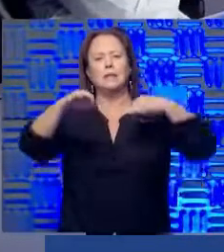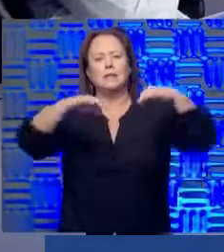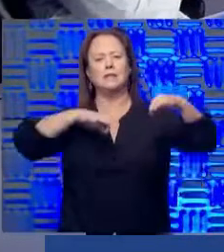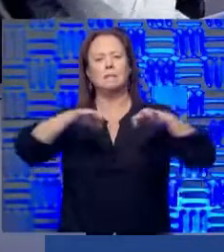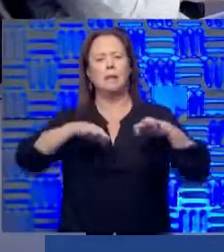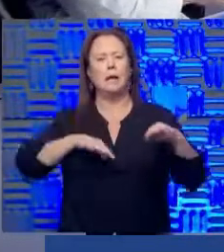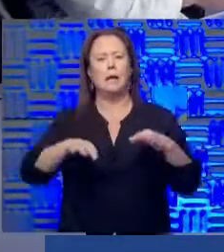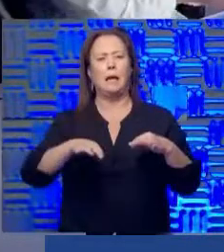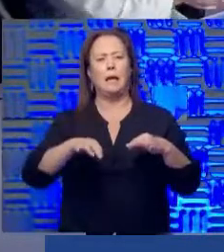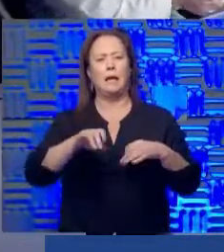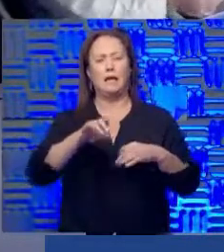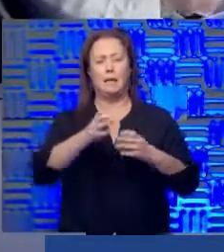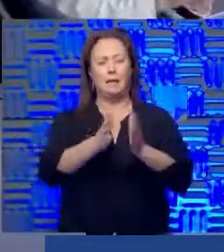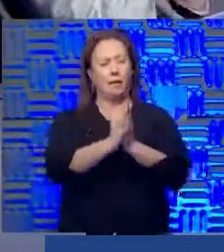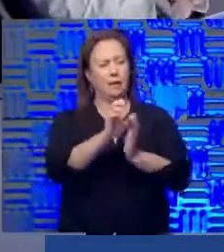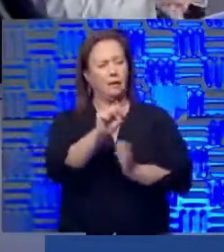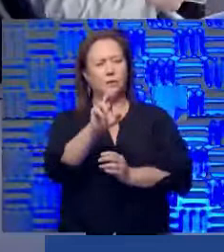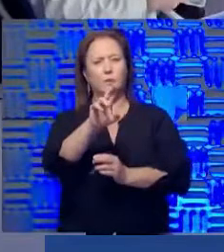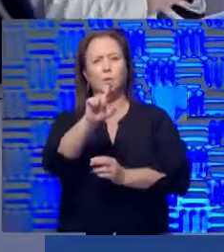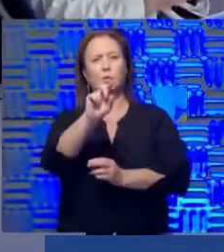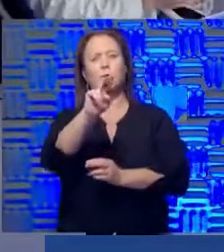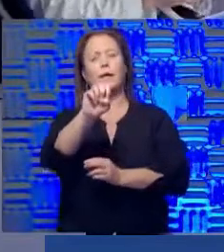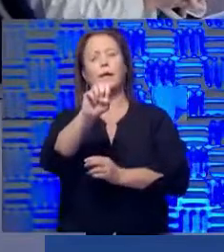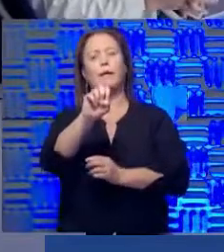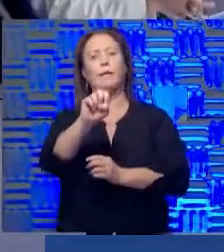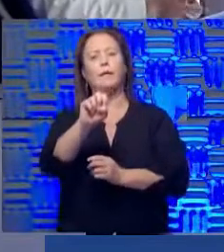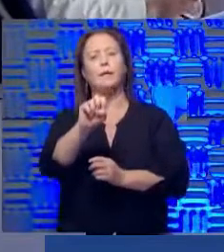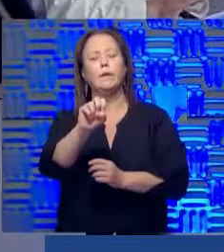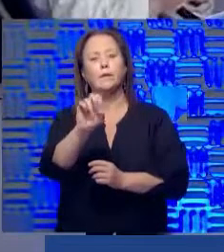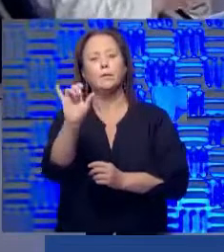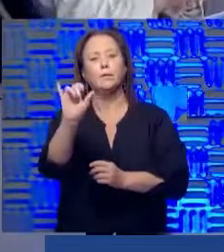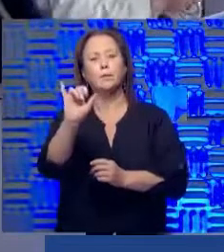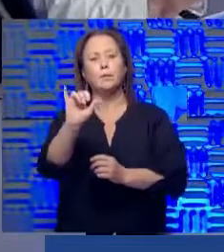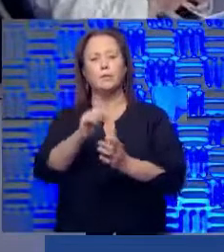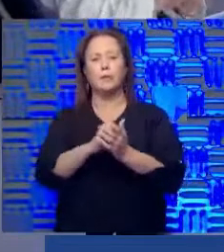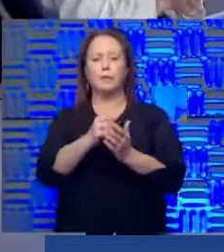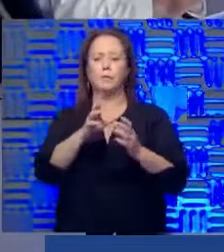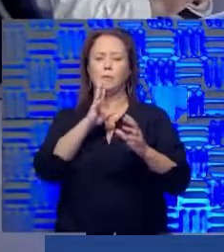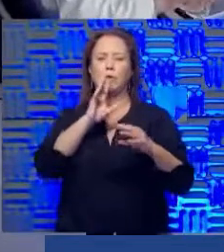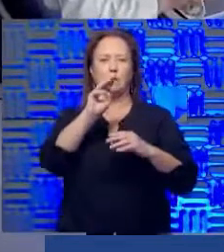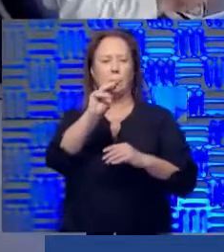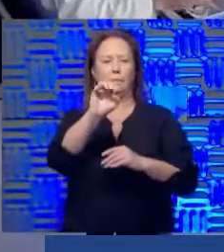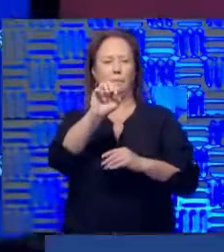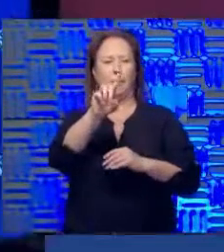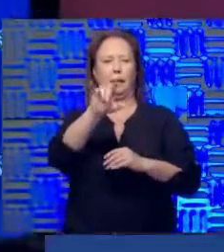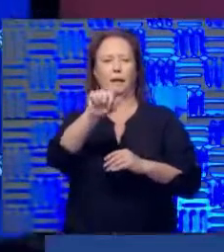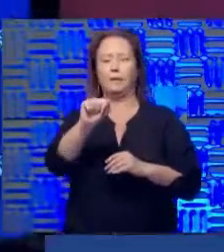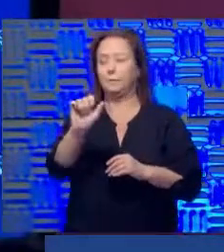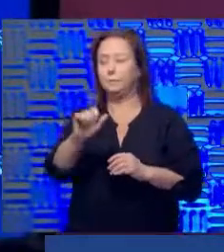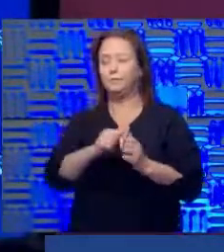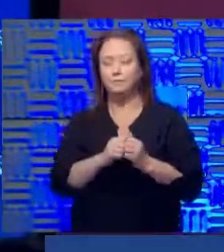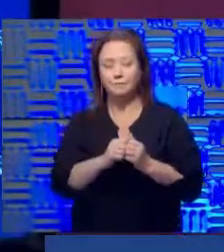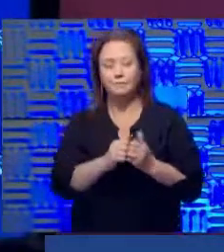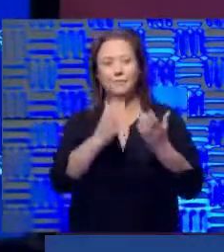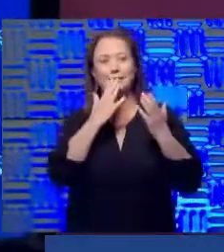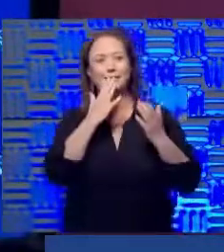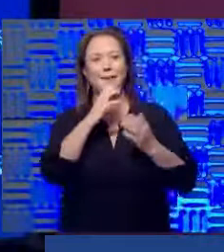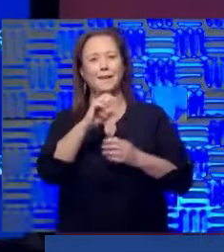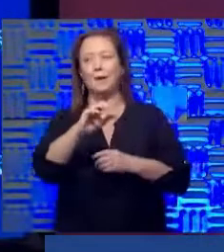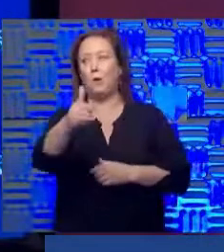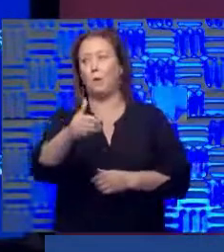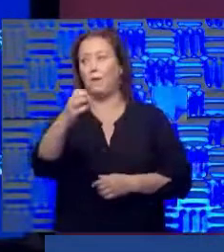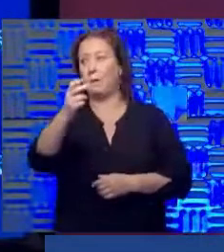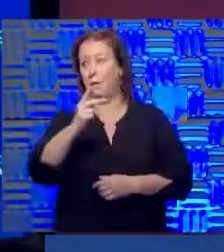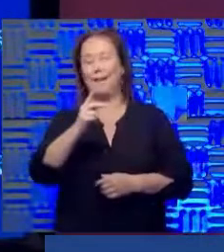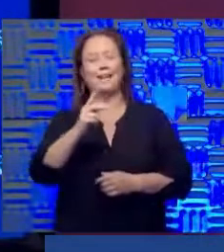this, and then Suzanne, I'm going to turn to you and just kind of tell us your opening thoughts here, and then we'll turn to our media. Thanks, Dr. Stites. And welcome back to the